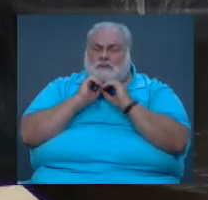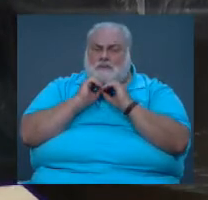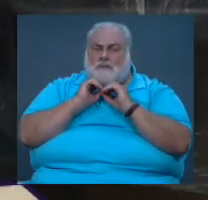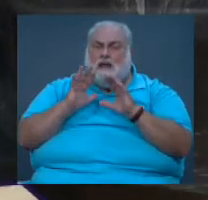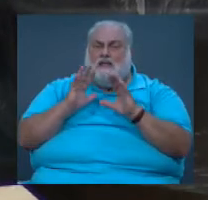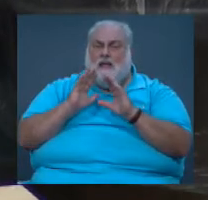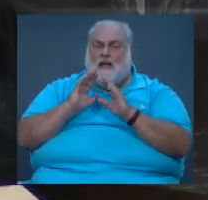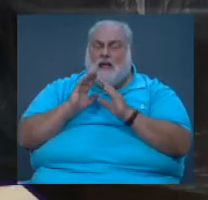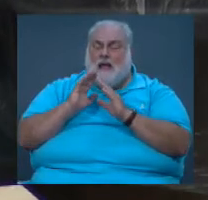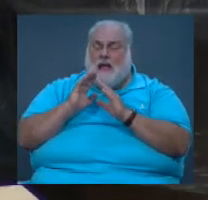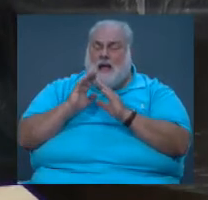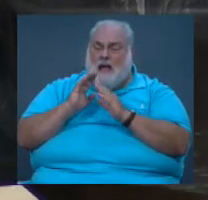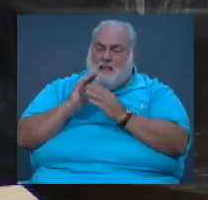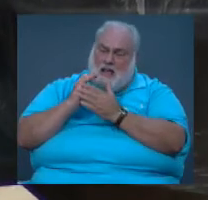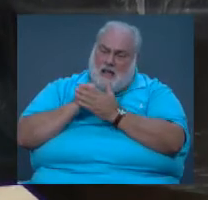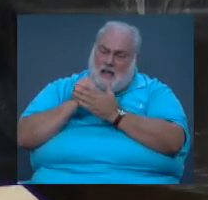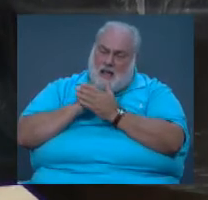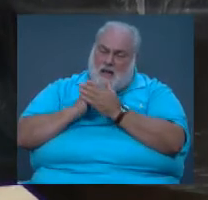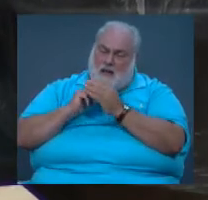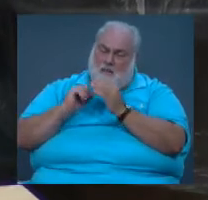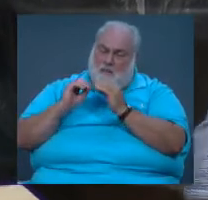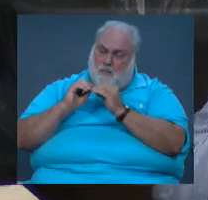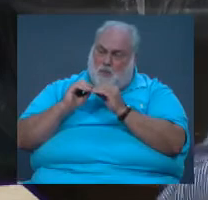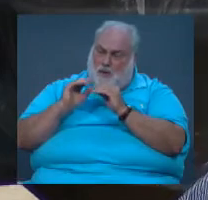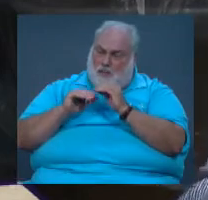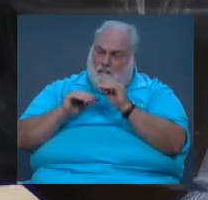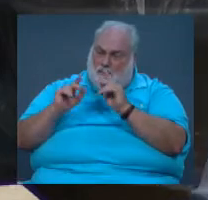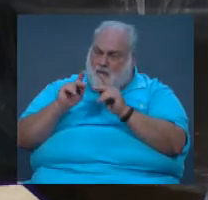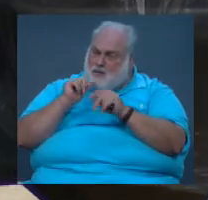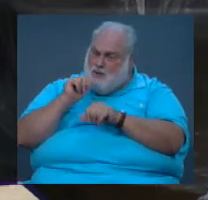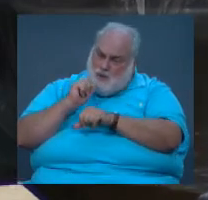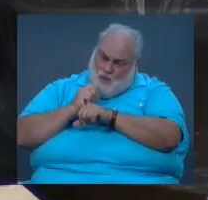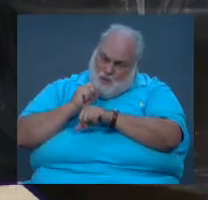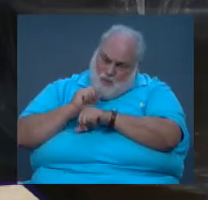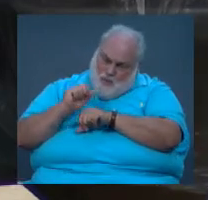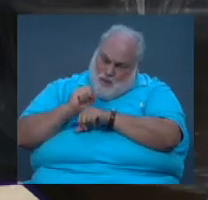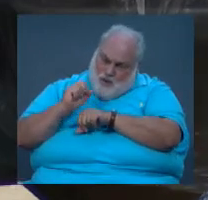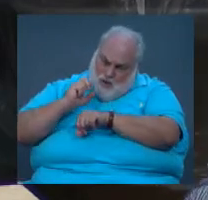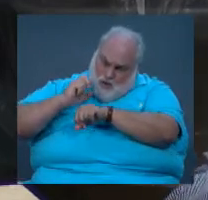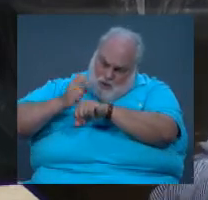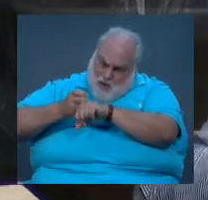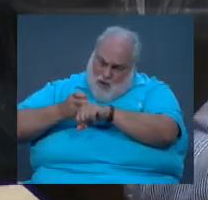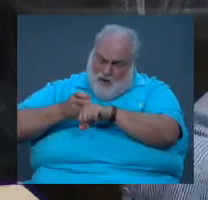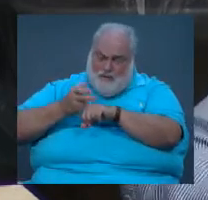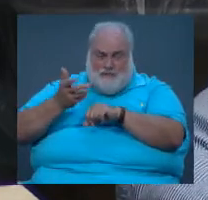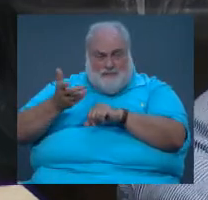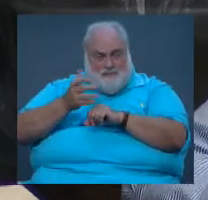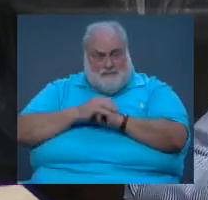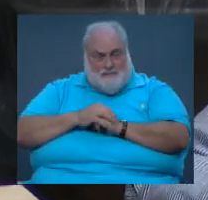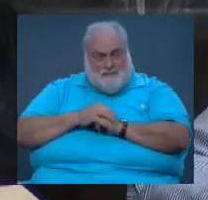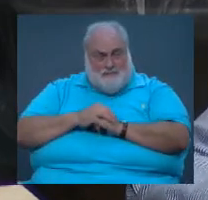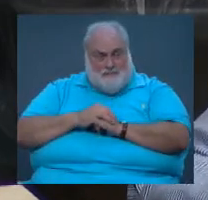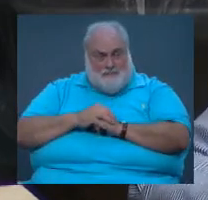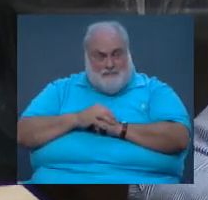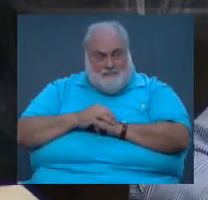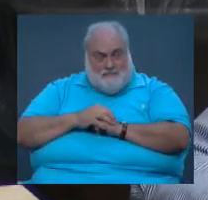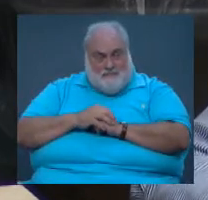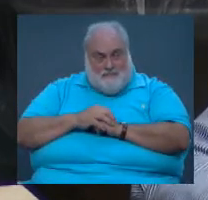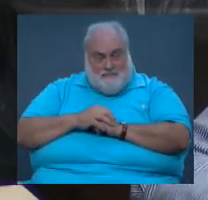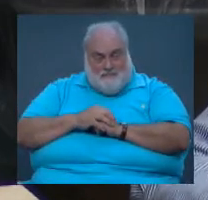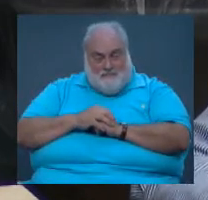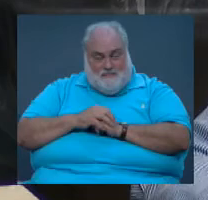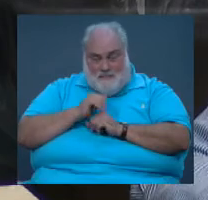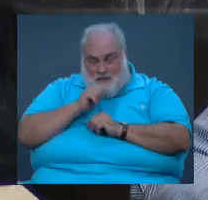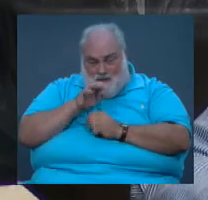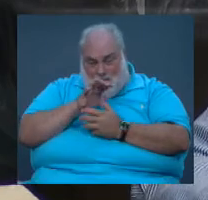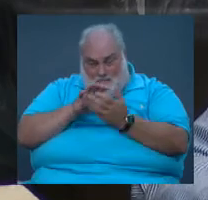than those persons who are working hard with housing. That's my thing. You know, I don't know. Yes, I just don't mince